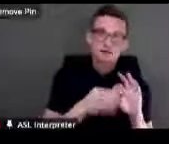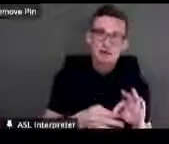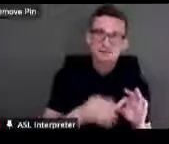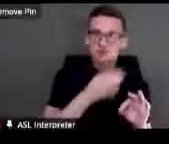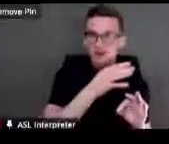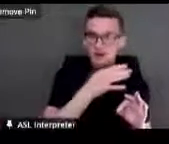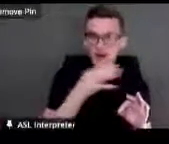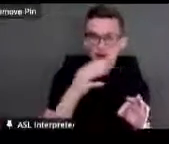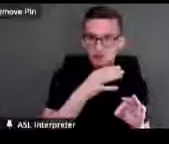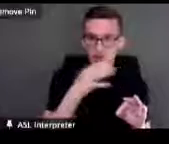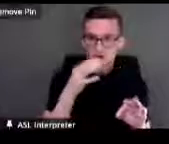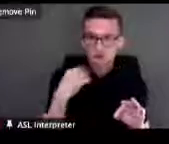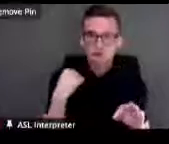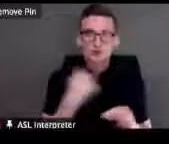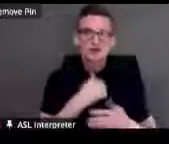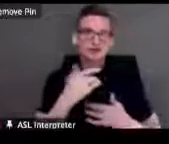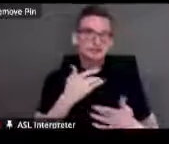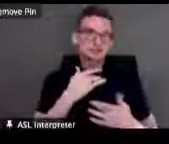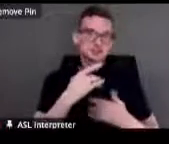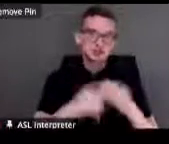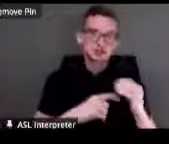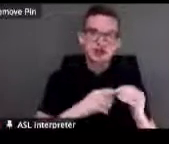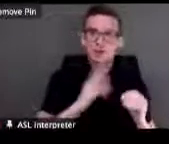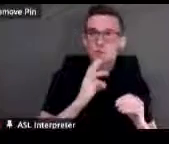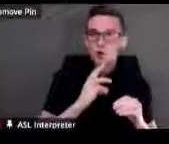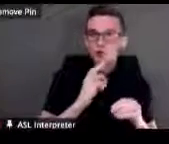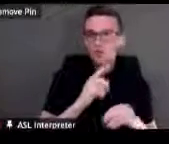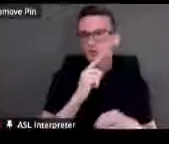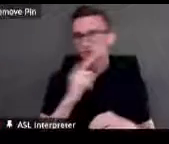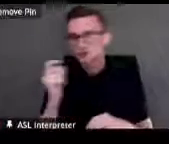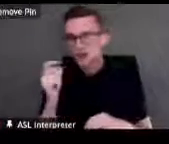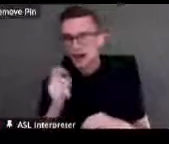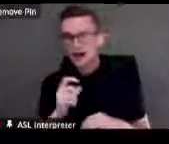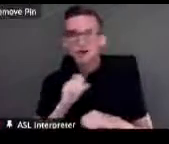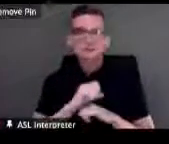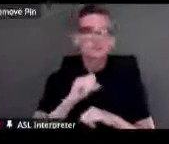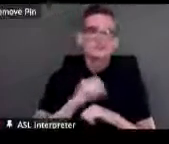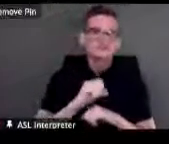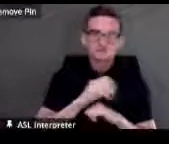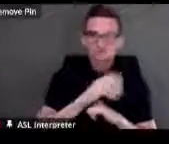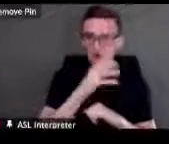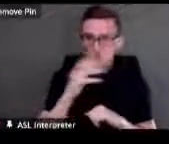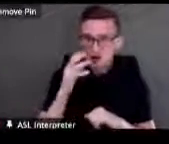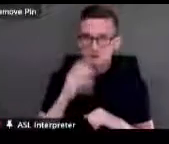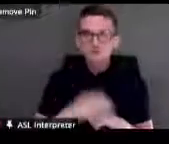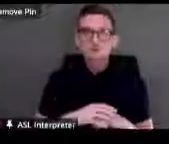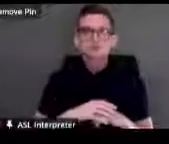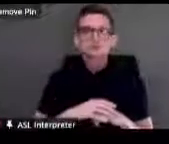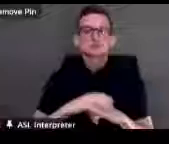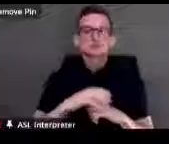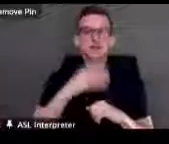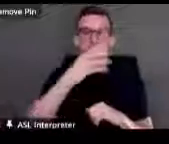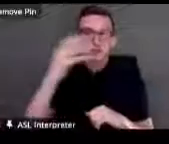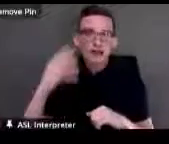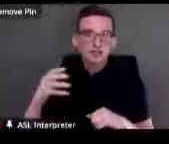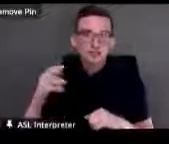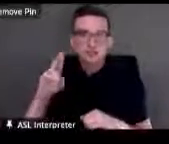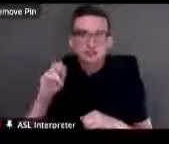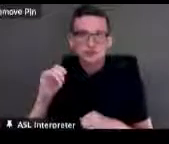about water, drought, farm labor, immigration reform, and the mountains we're more concerned